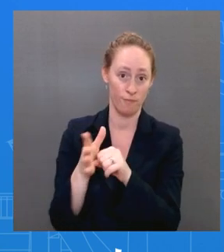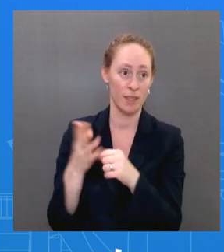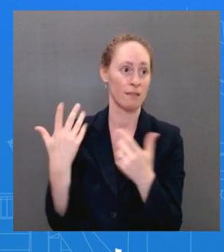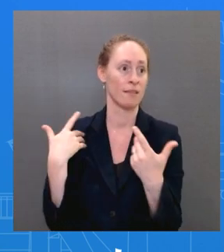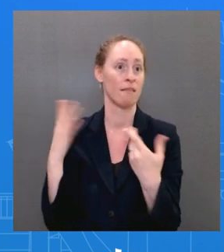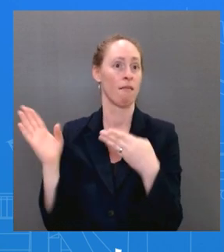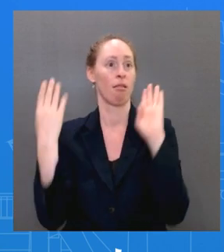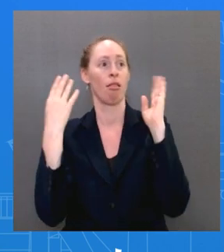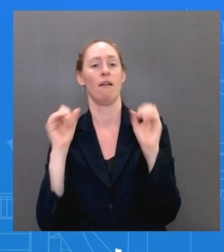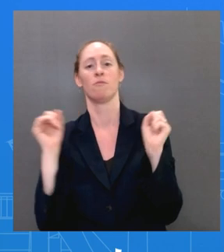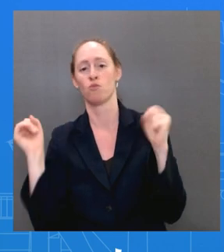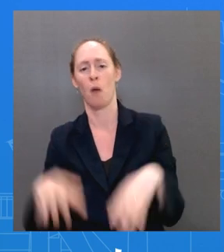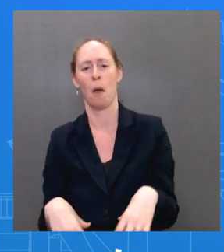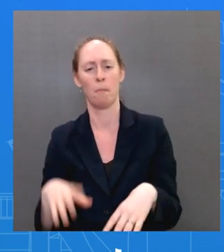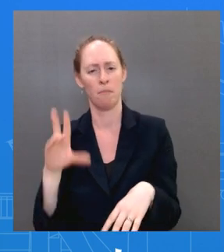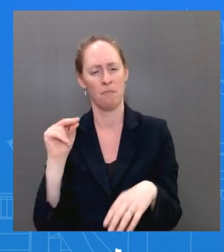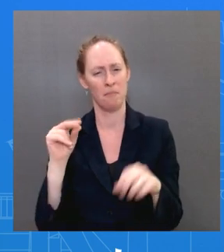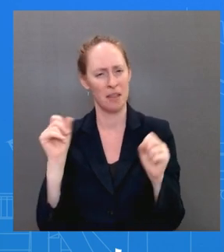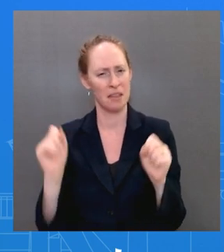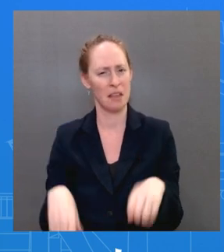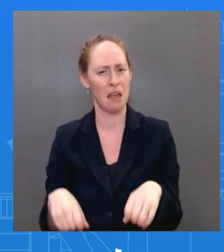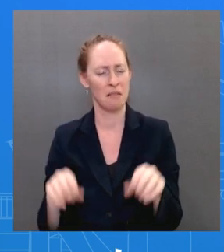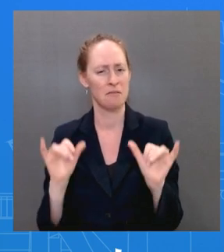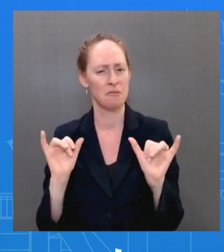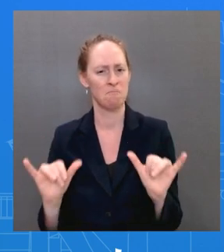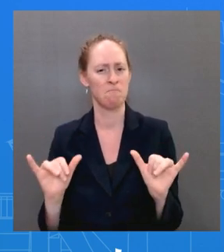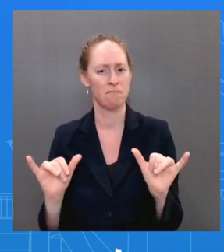treatment, right? There are tools to make sure that